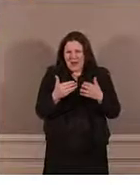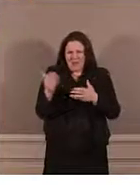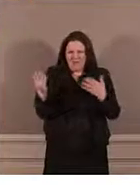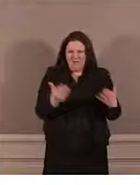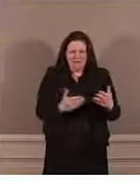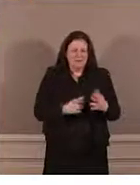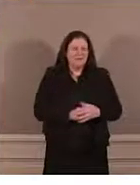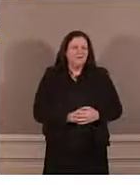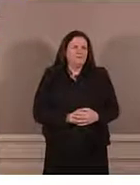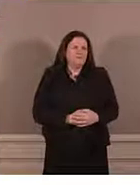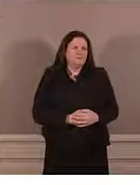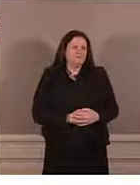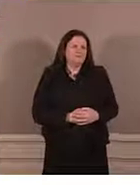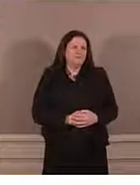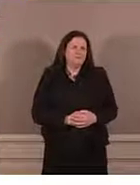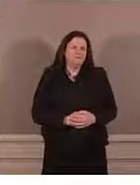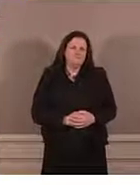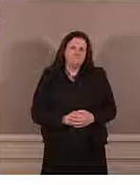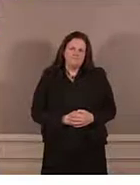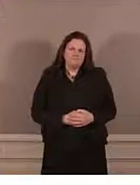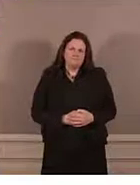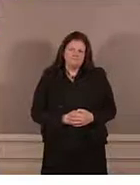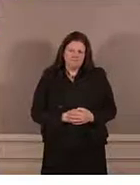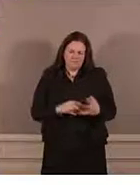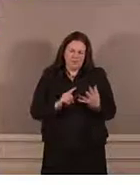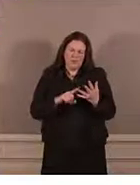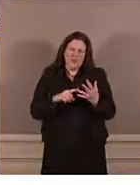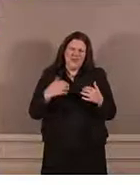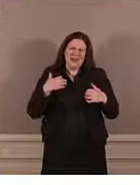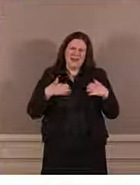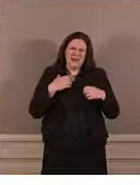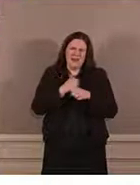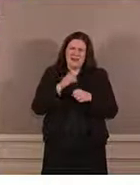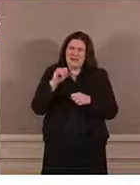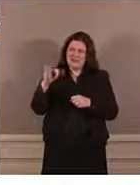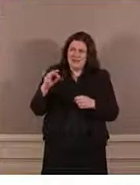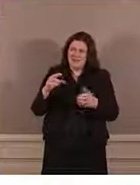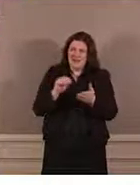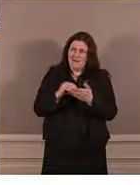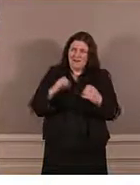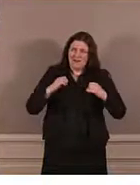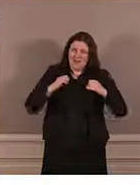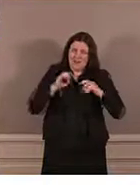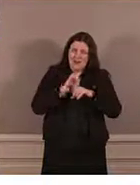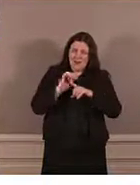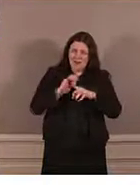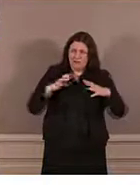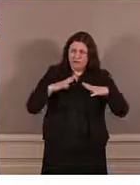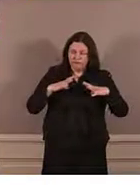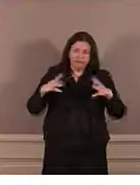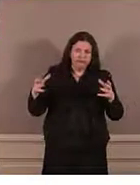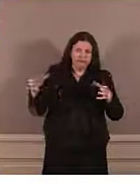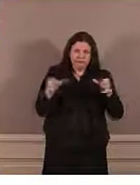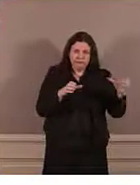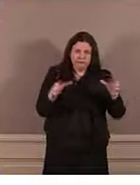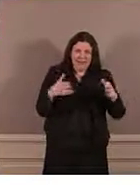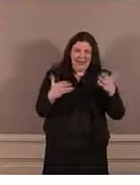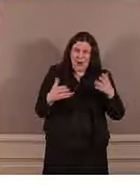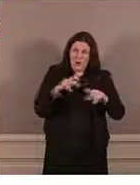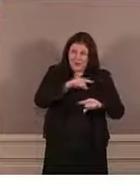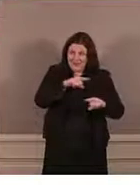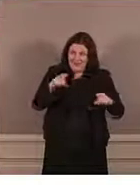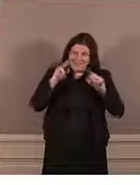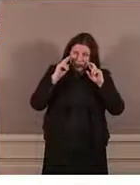provided. We're also interested in staff capacity and capability to deliver education provision and how they view services and